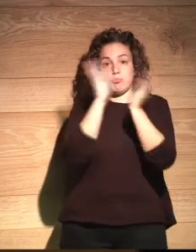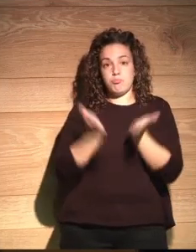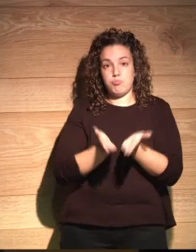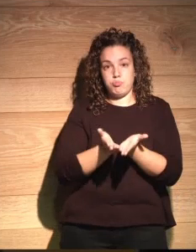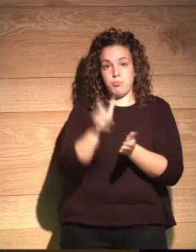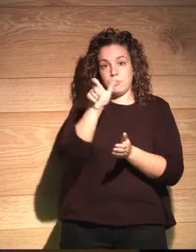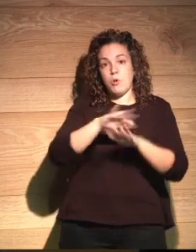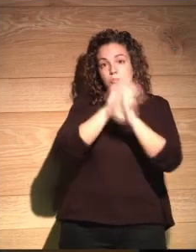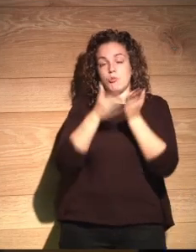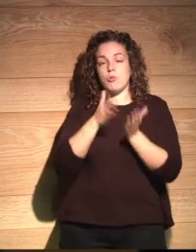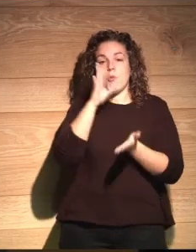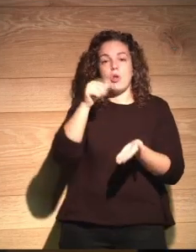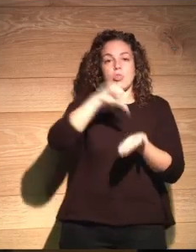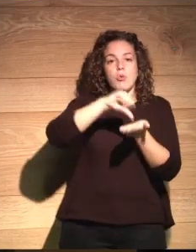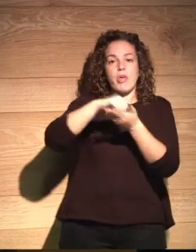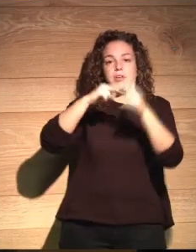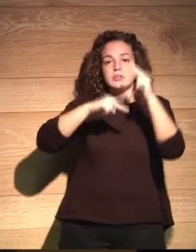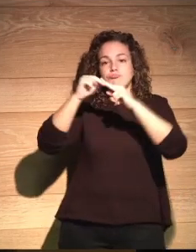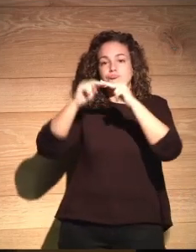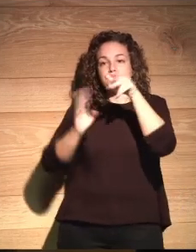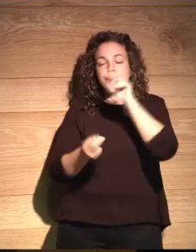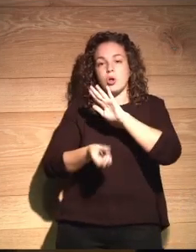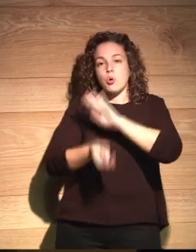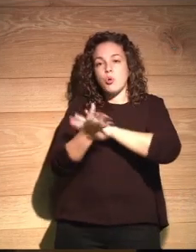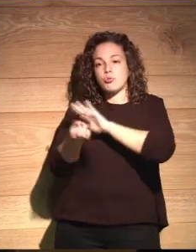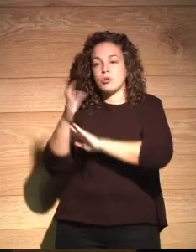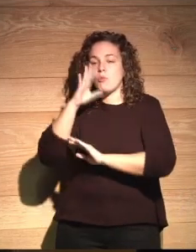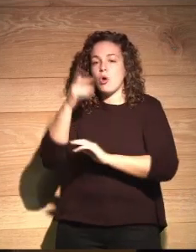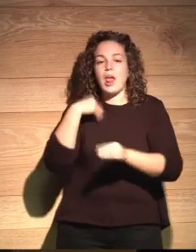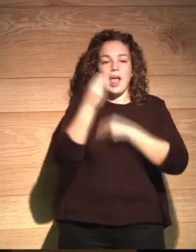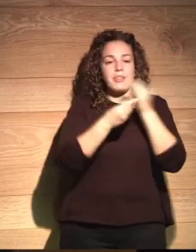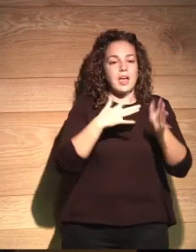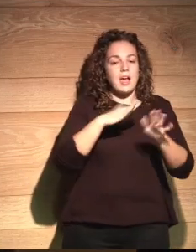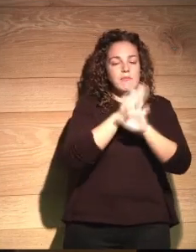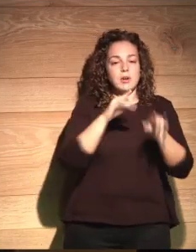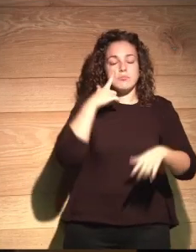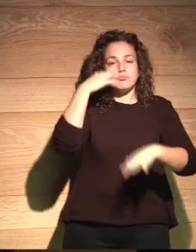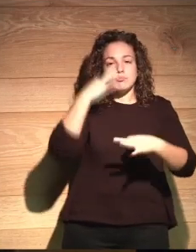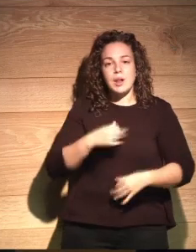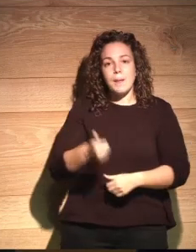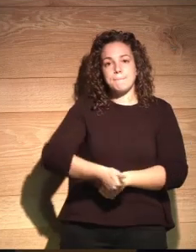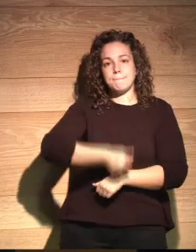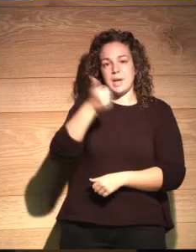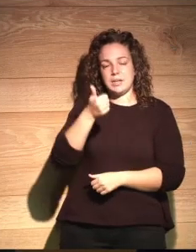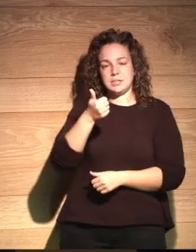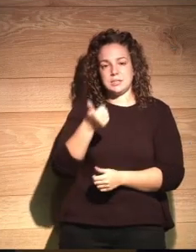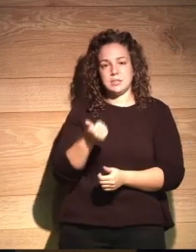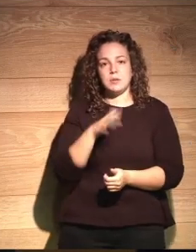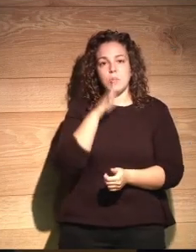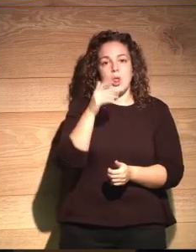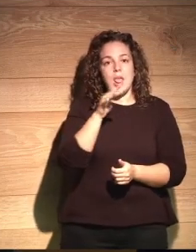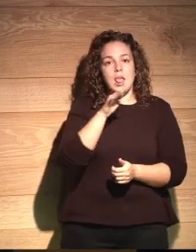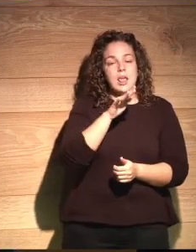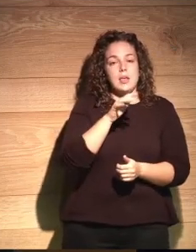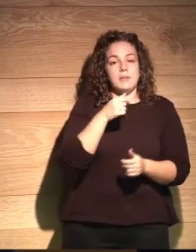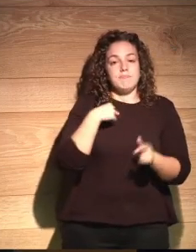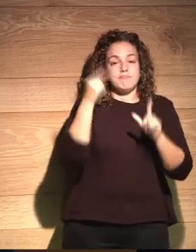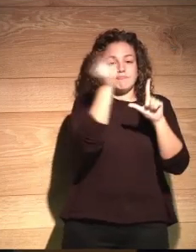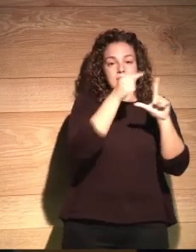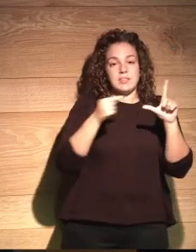he's a global being too. He builds cities, he makes them more human. He is considered one of the